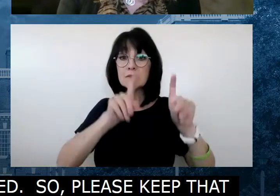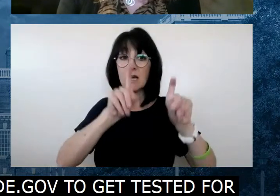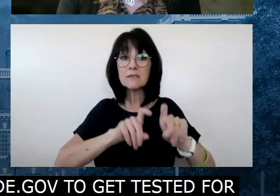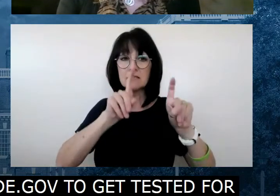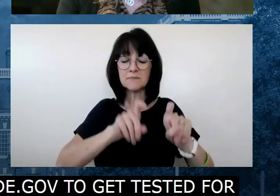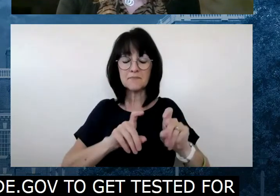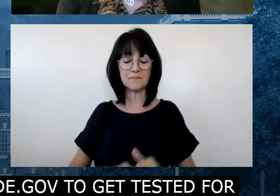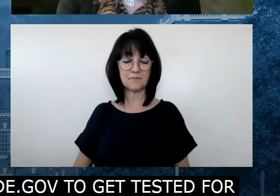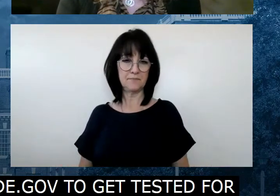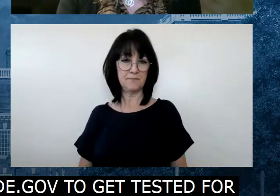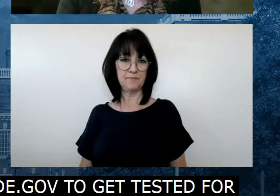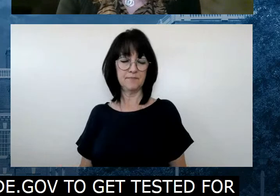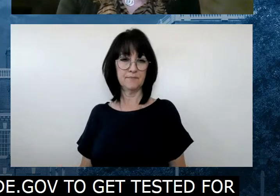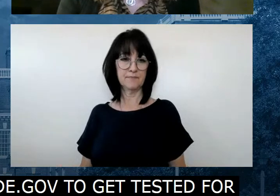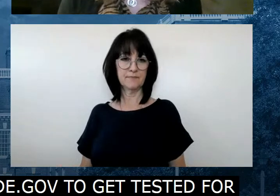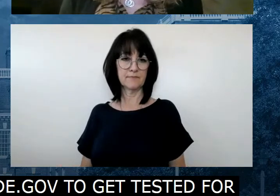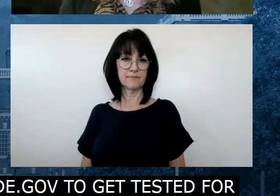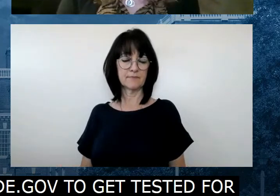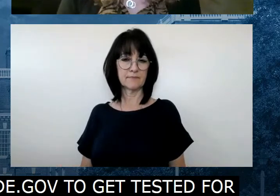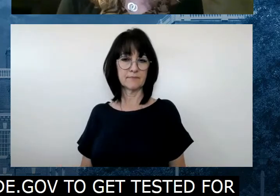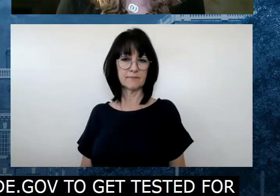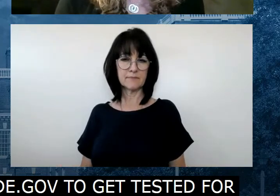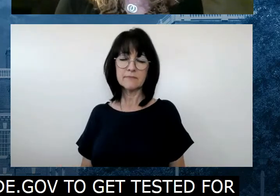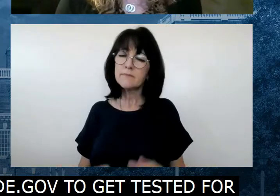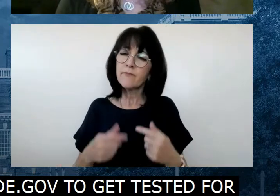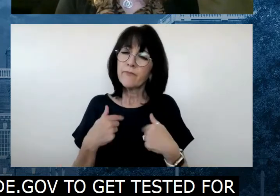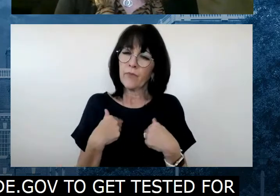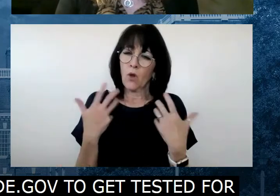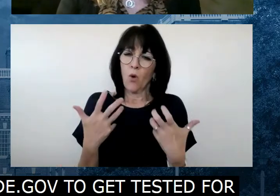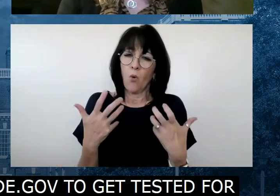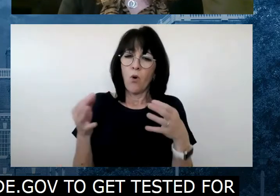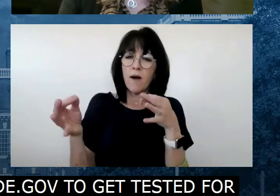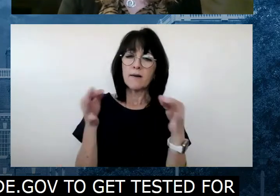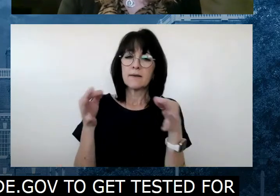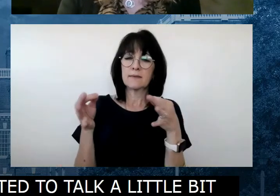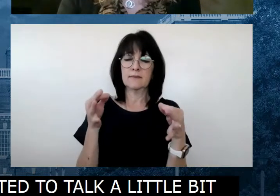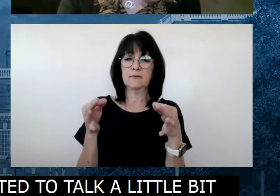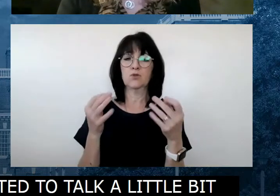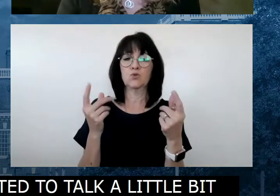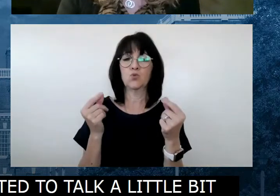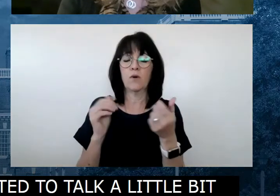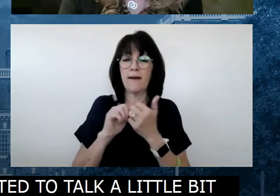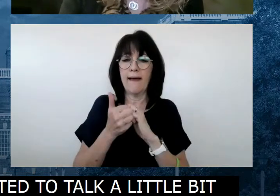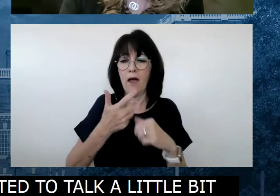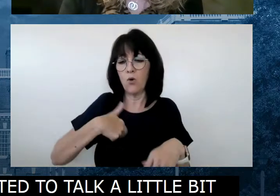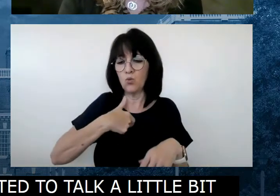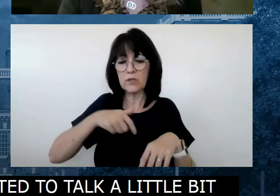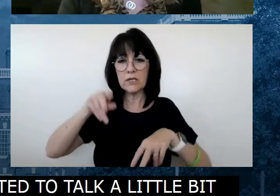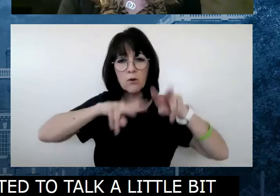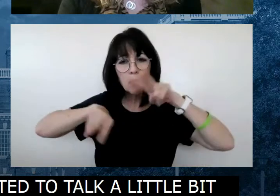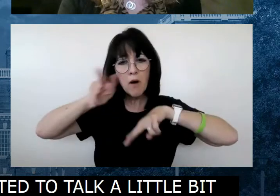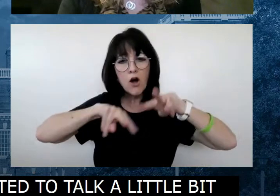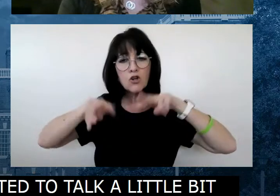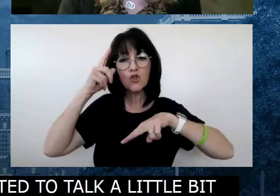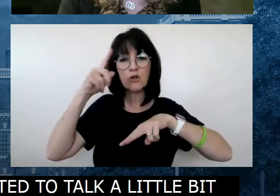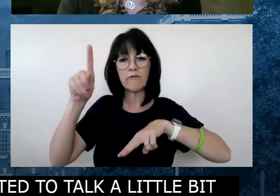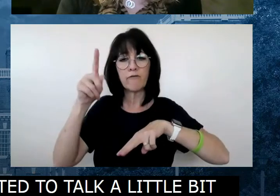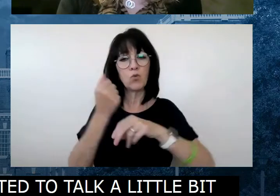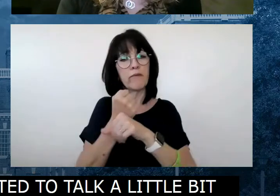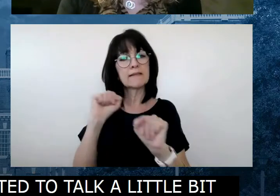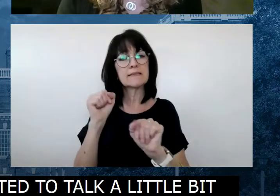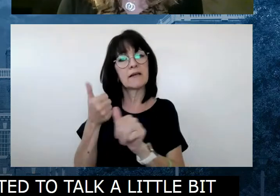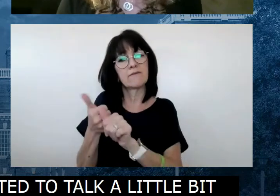wanted to talk a little bit about the safety monitoring of vaccines. We are